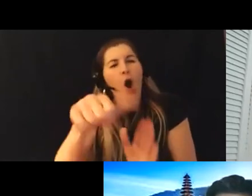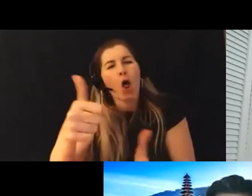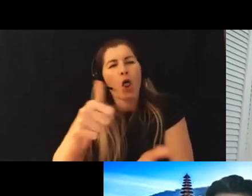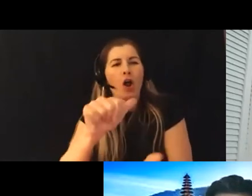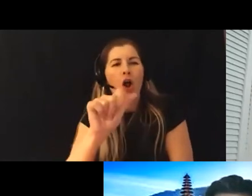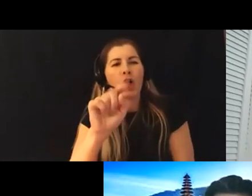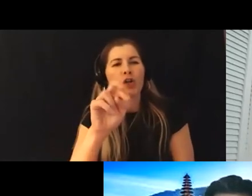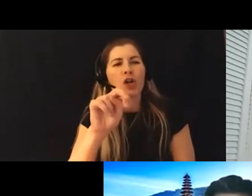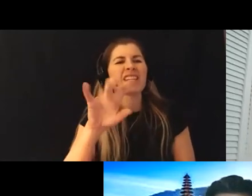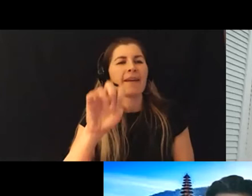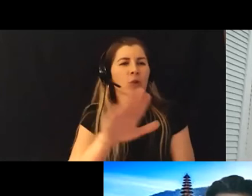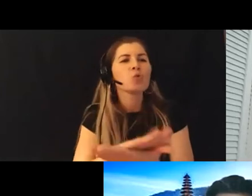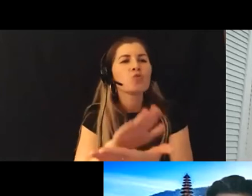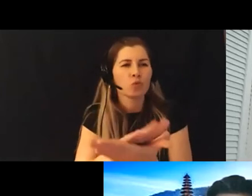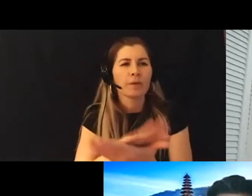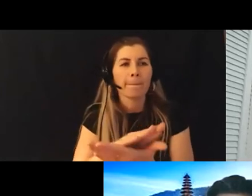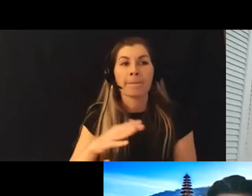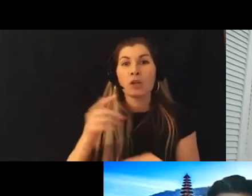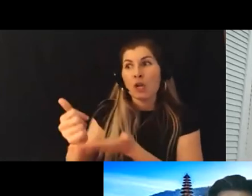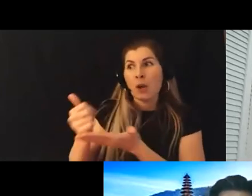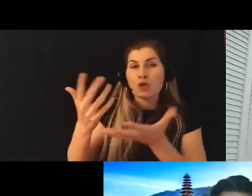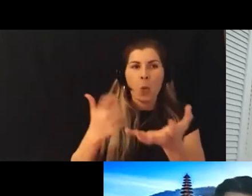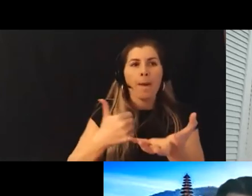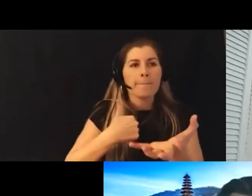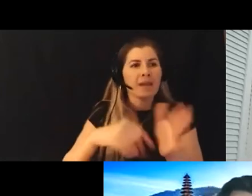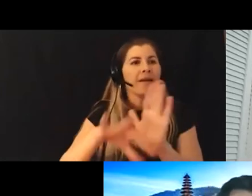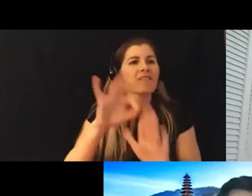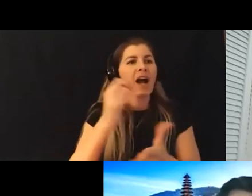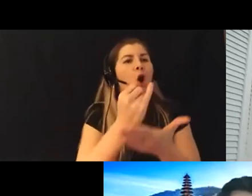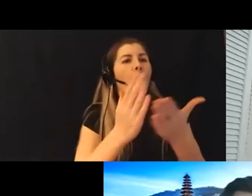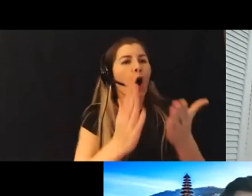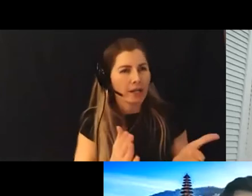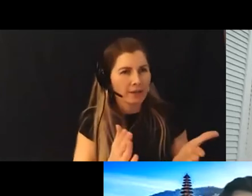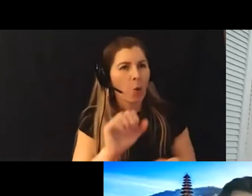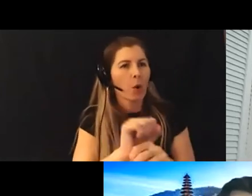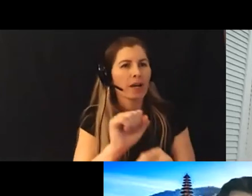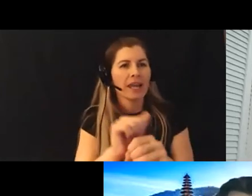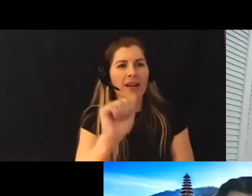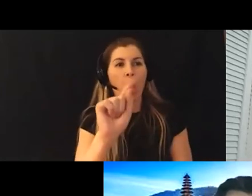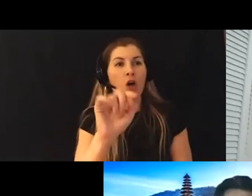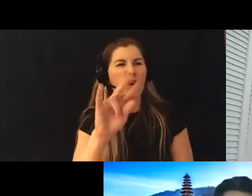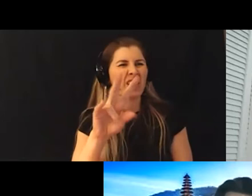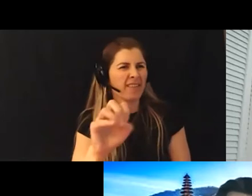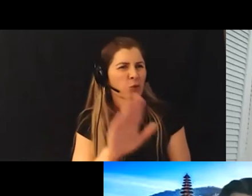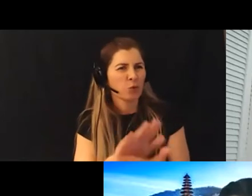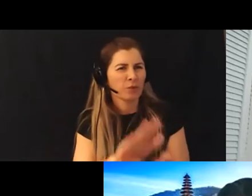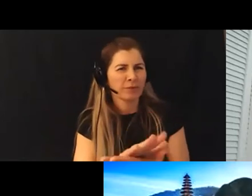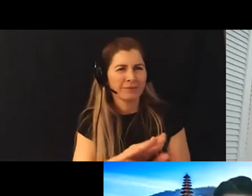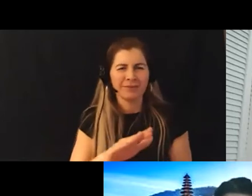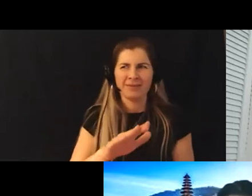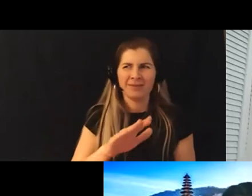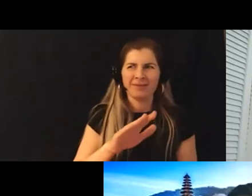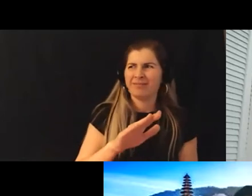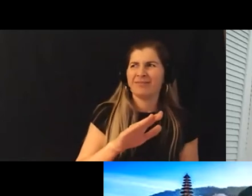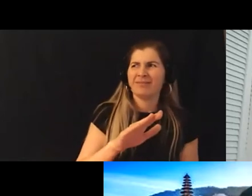Georgia, she asked me to find an artist to work in the alternative schools. And I was like, an artist? Like, what? Why would I